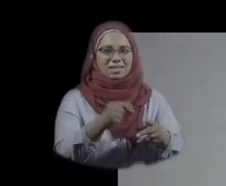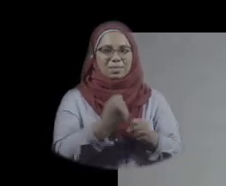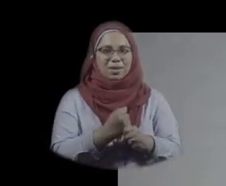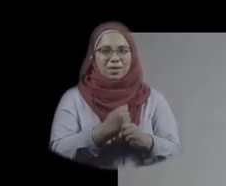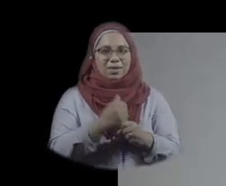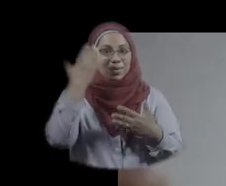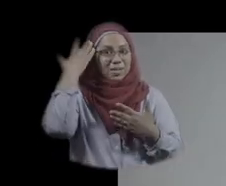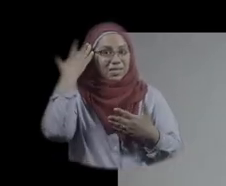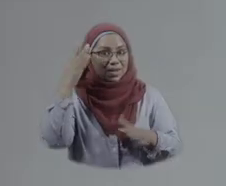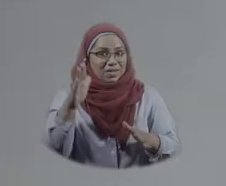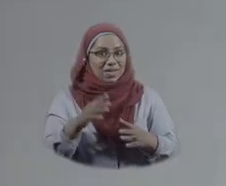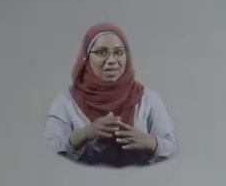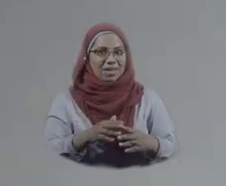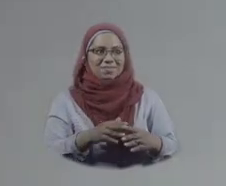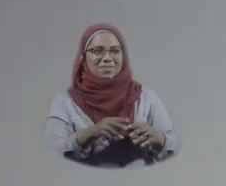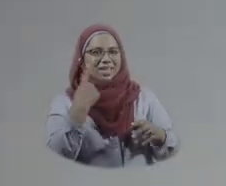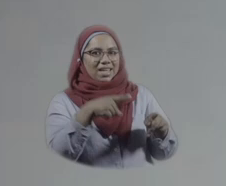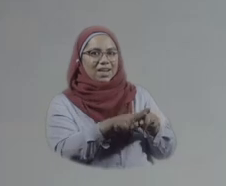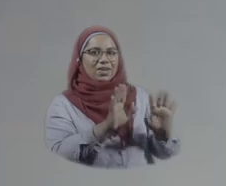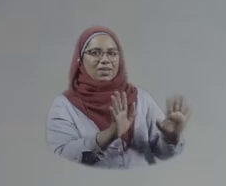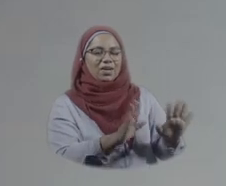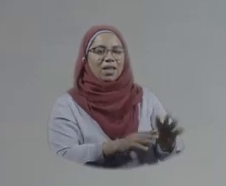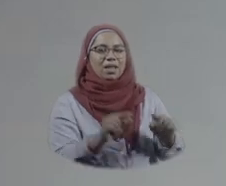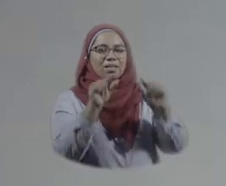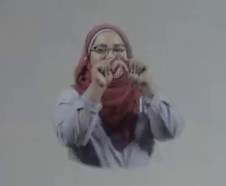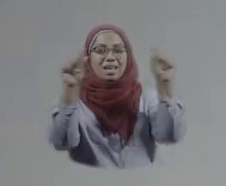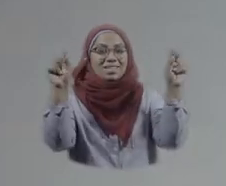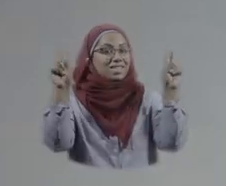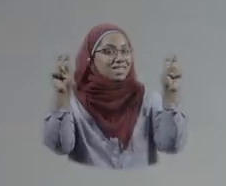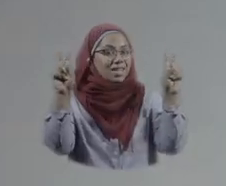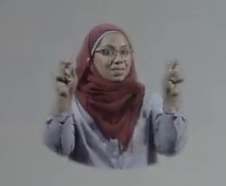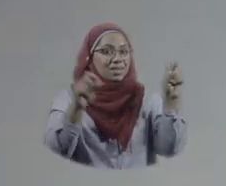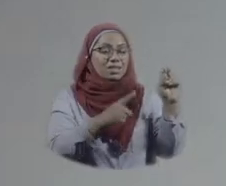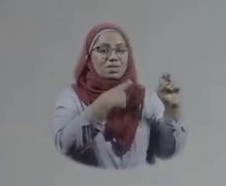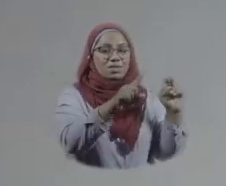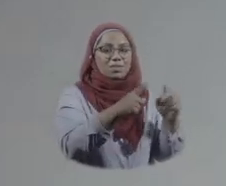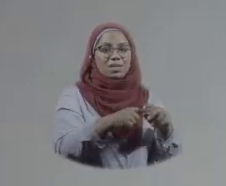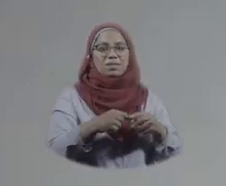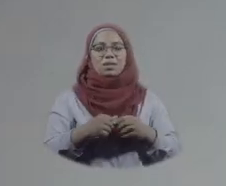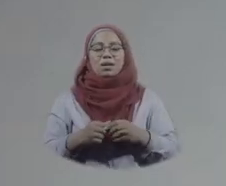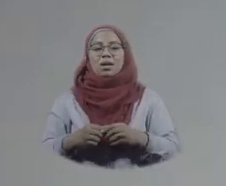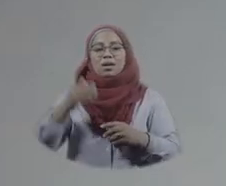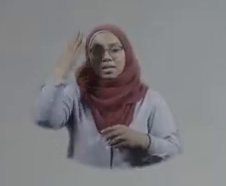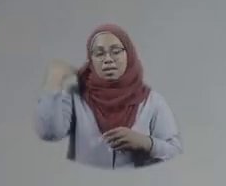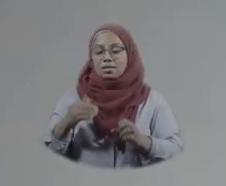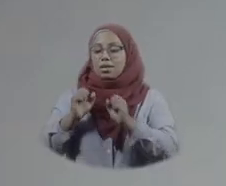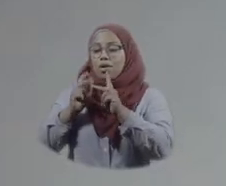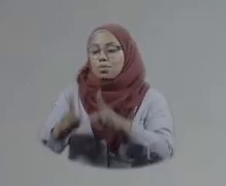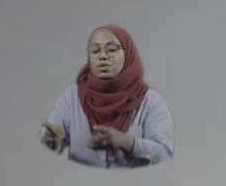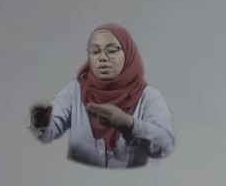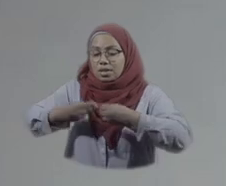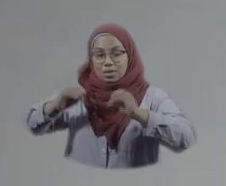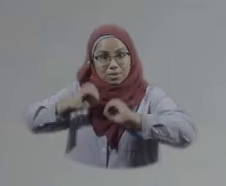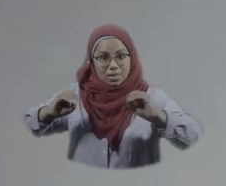what women can bring to the table. I feel like that statement is only true because women don't have enough opportunities to be able to